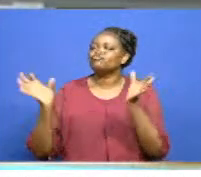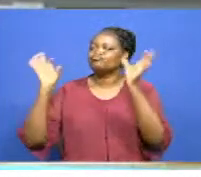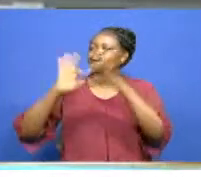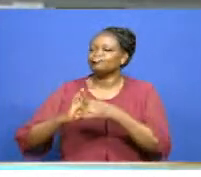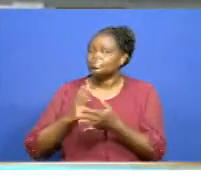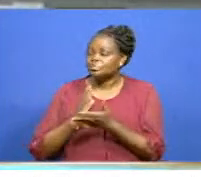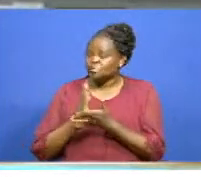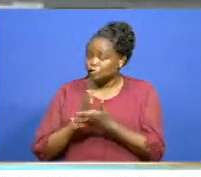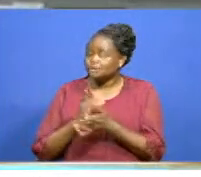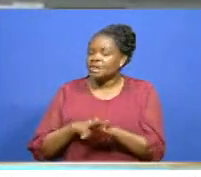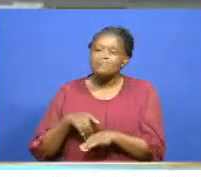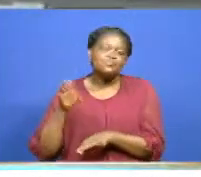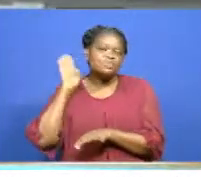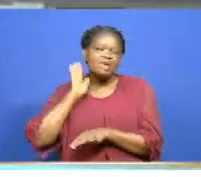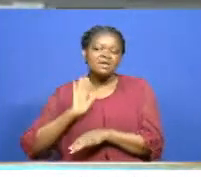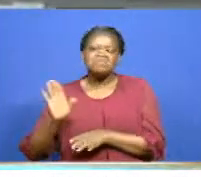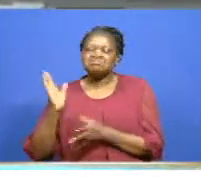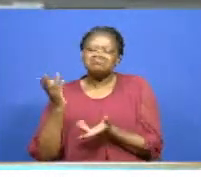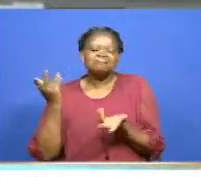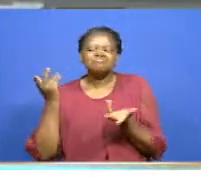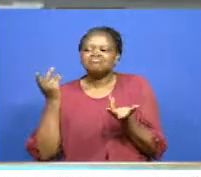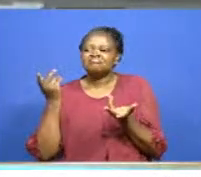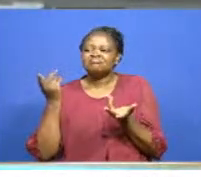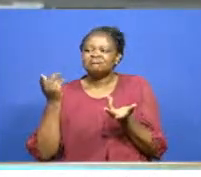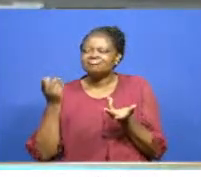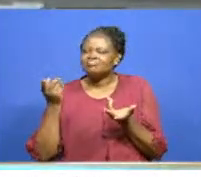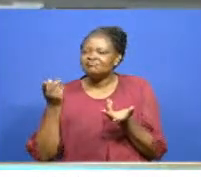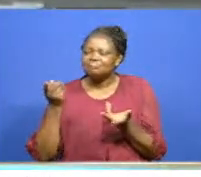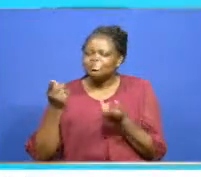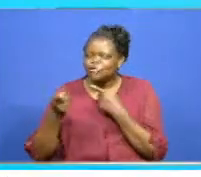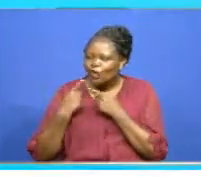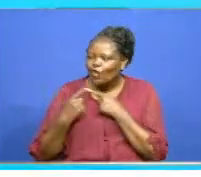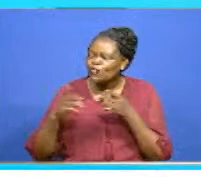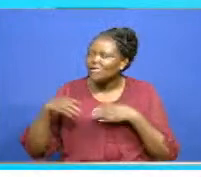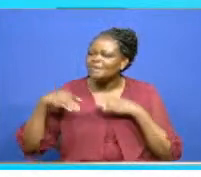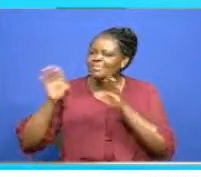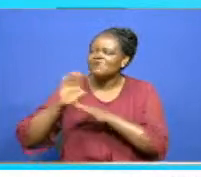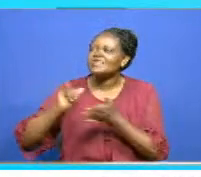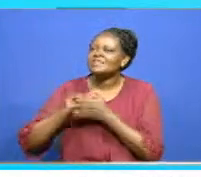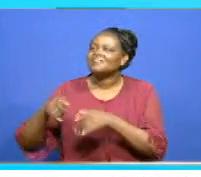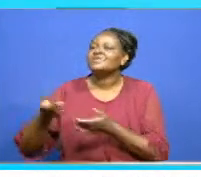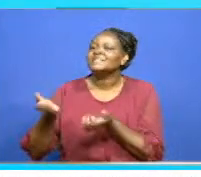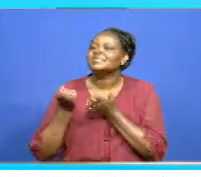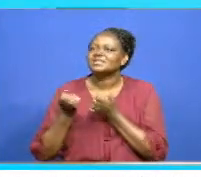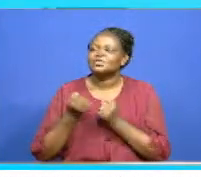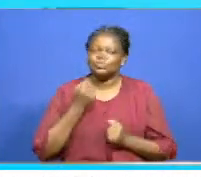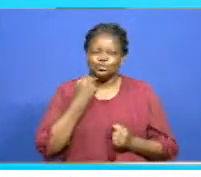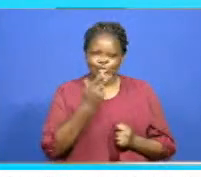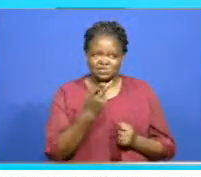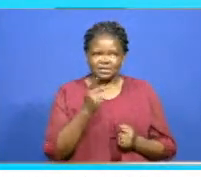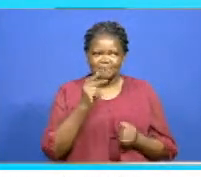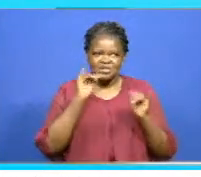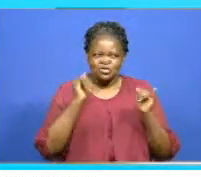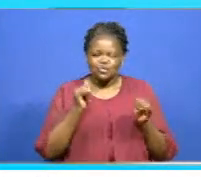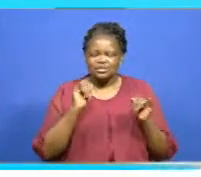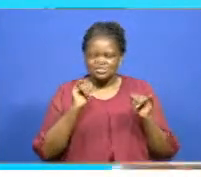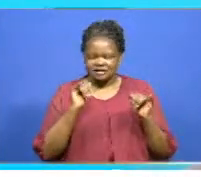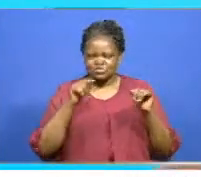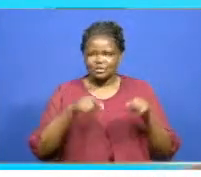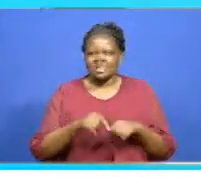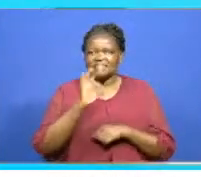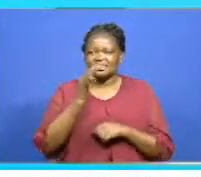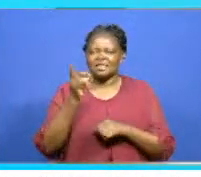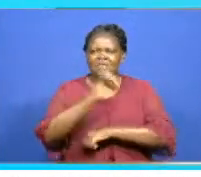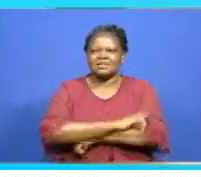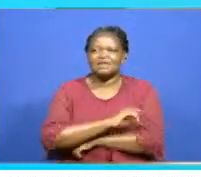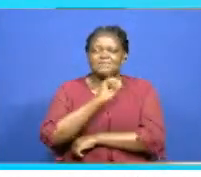listen to him, you'll do whatever he wants you to do. You're indeed watching Channel 1 News Check on this third day of